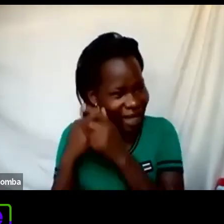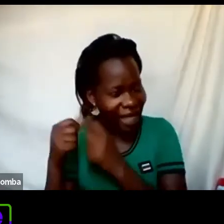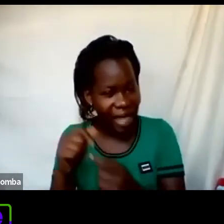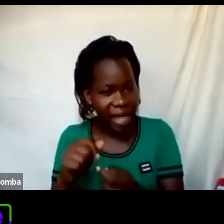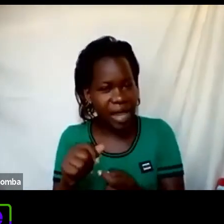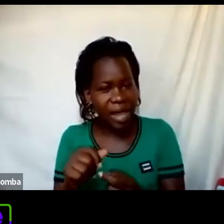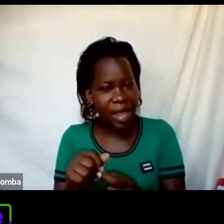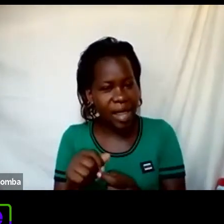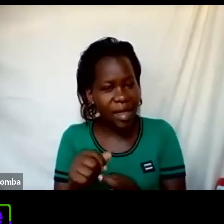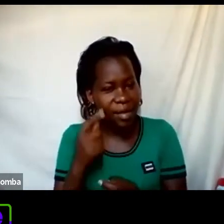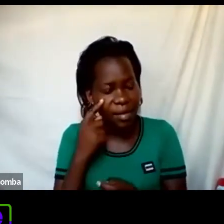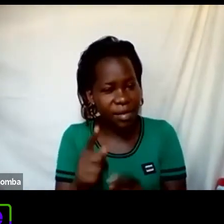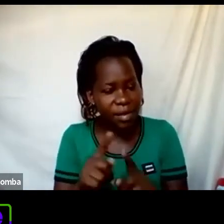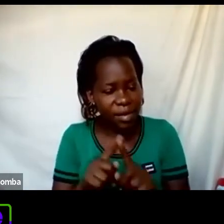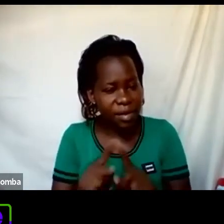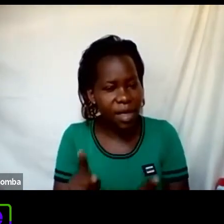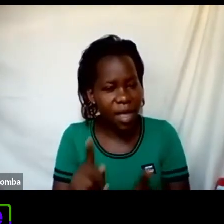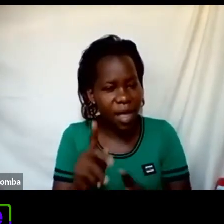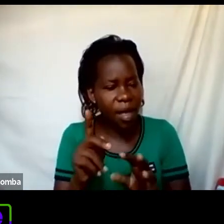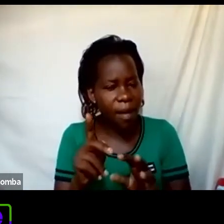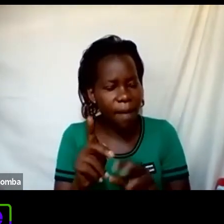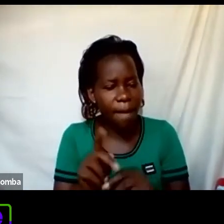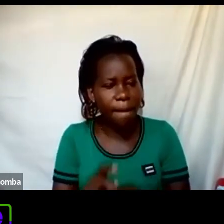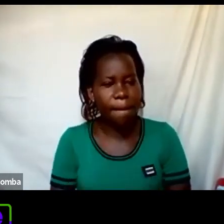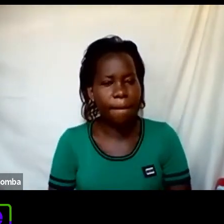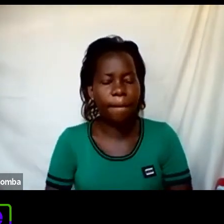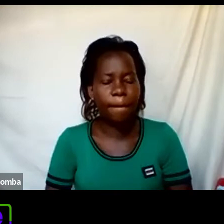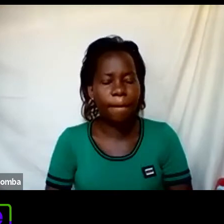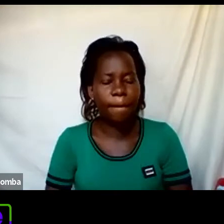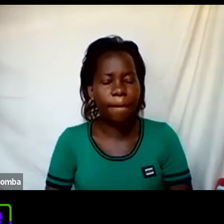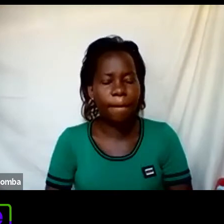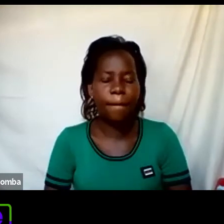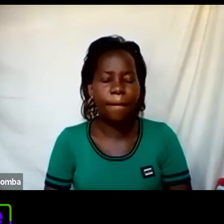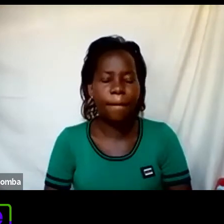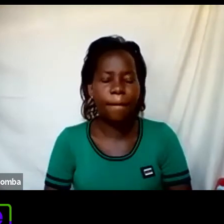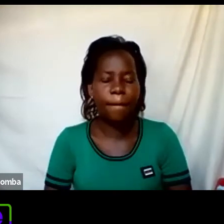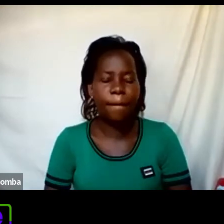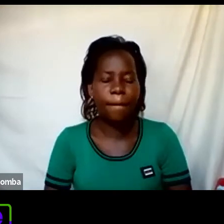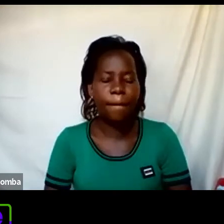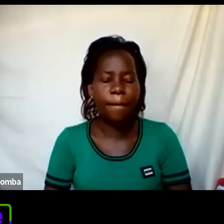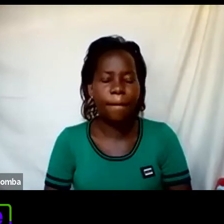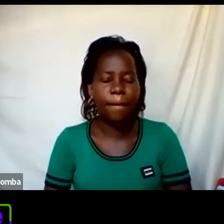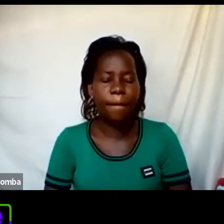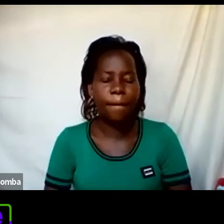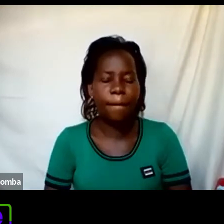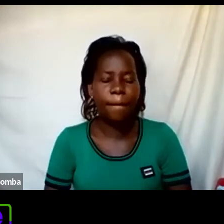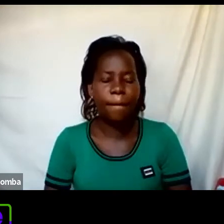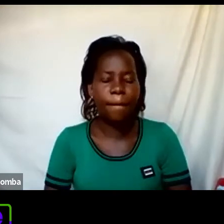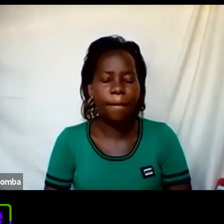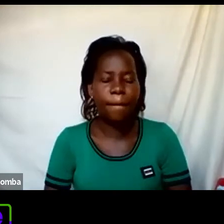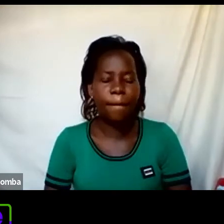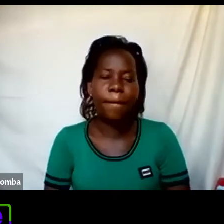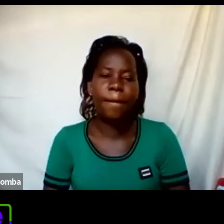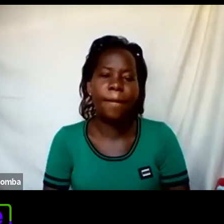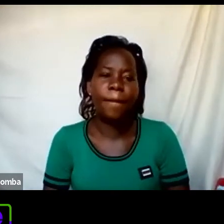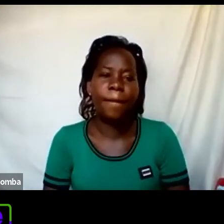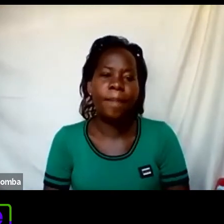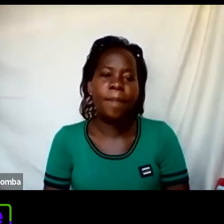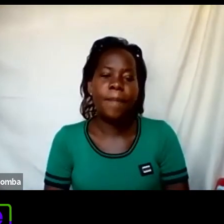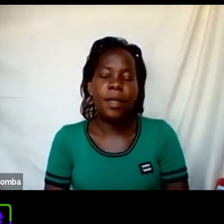video trending about this. Please help throw more light on this, focusing on our market. I've seen a video trending